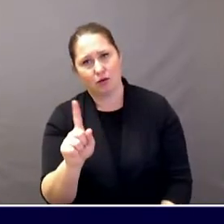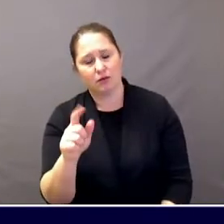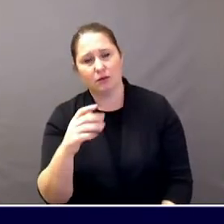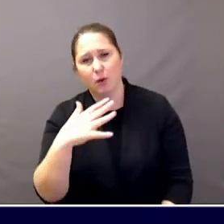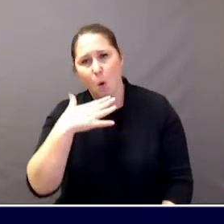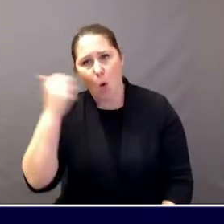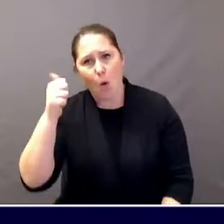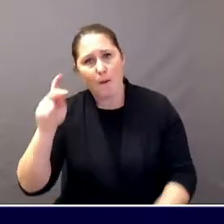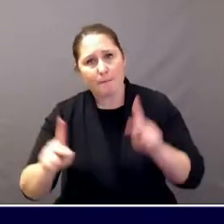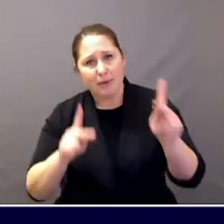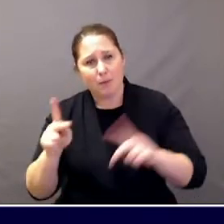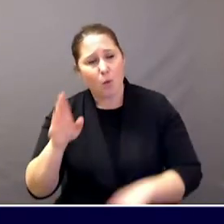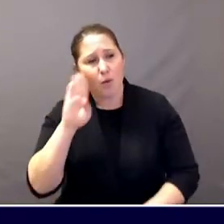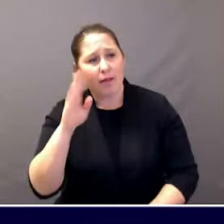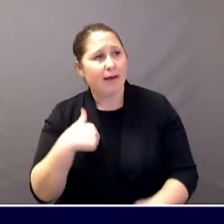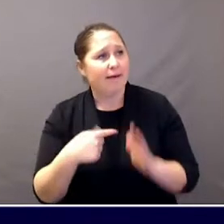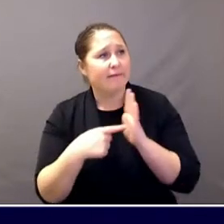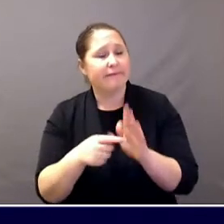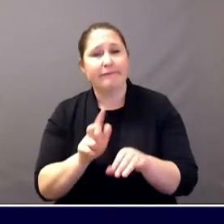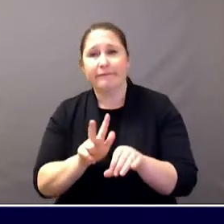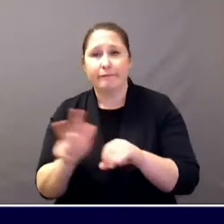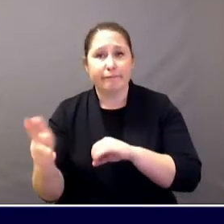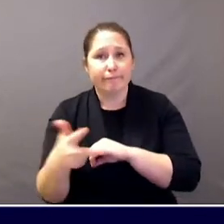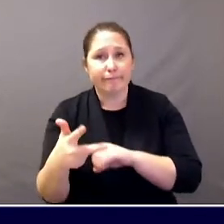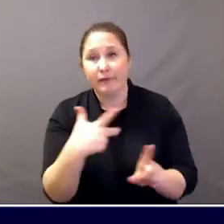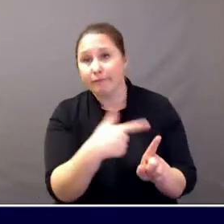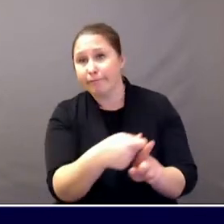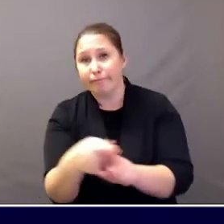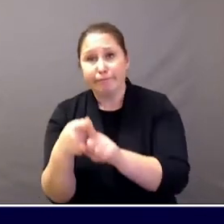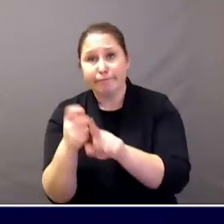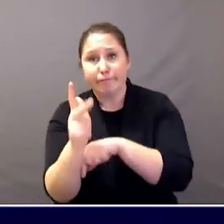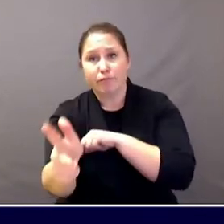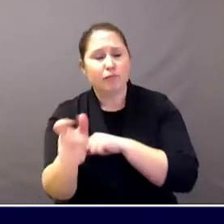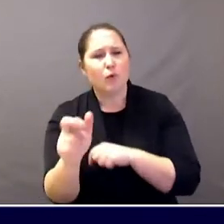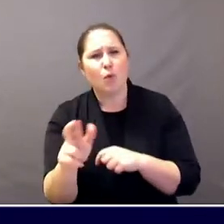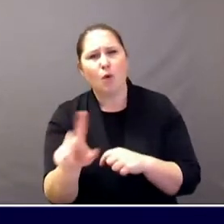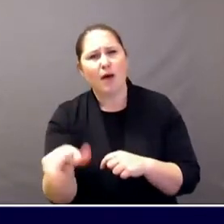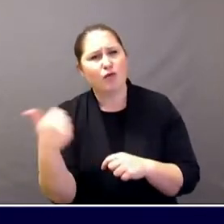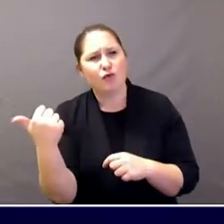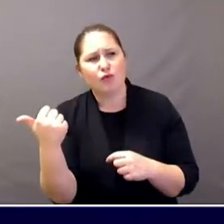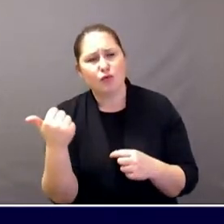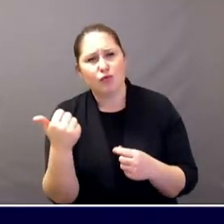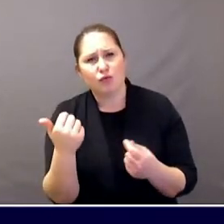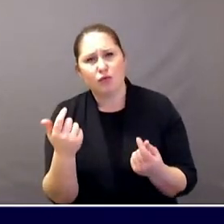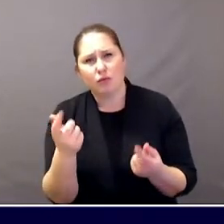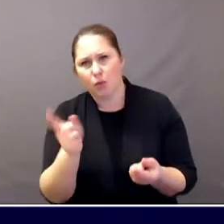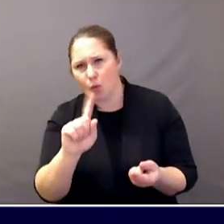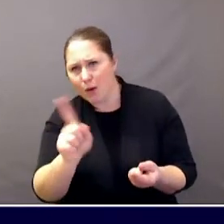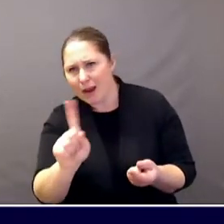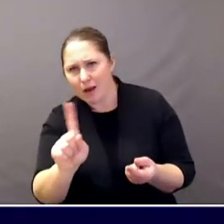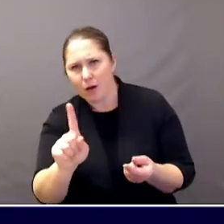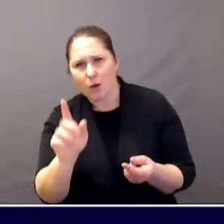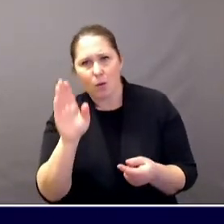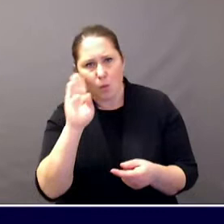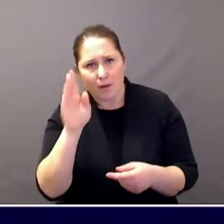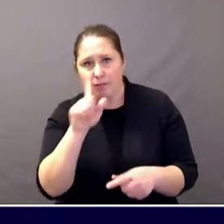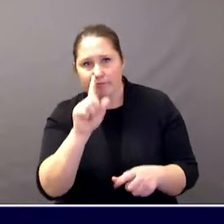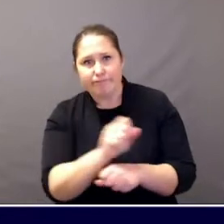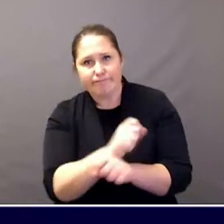citizens in our state, or is there going to be just more information on where people can go find a vaccine?